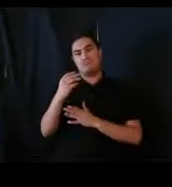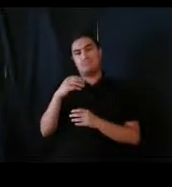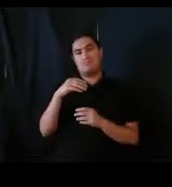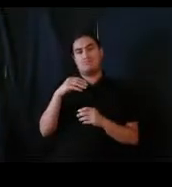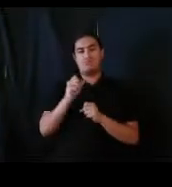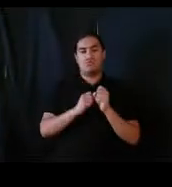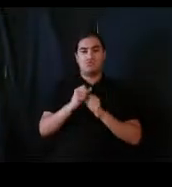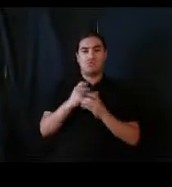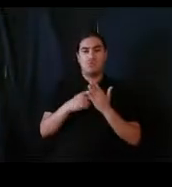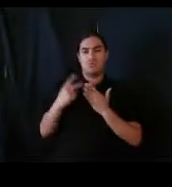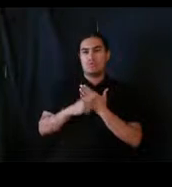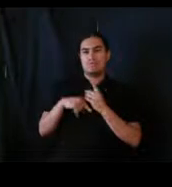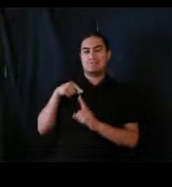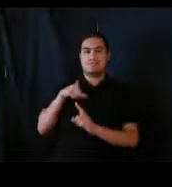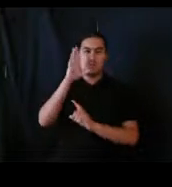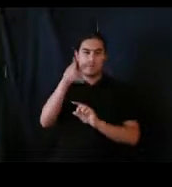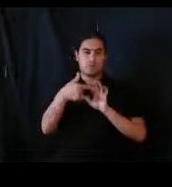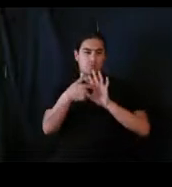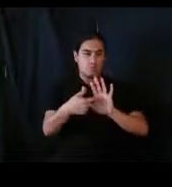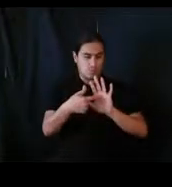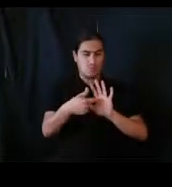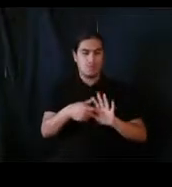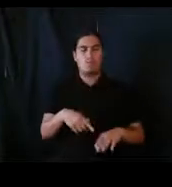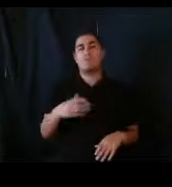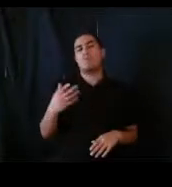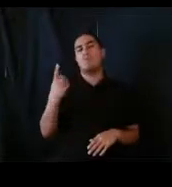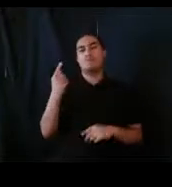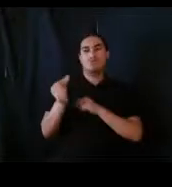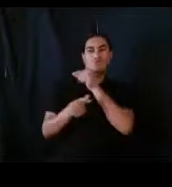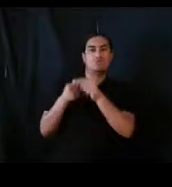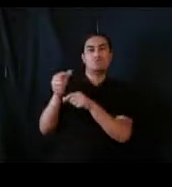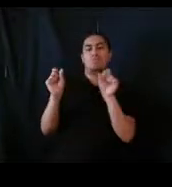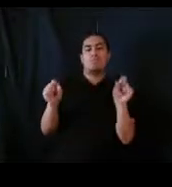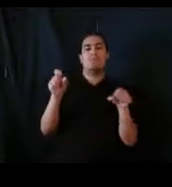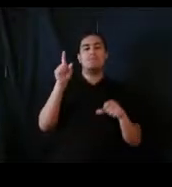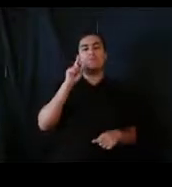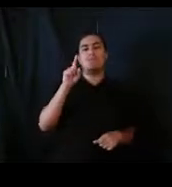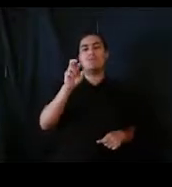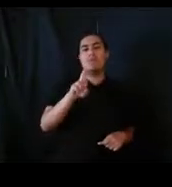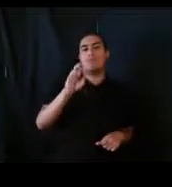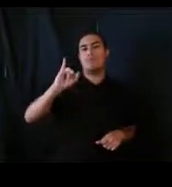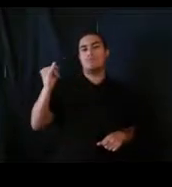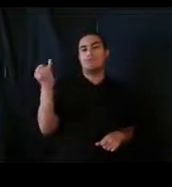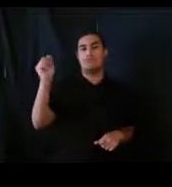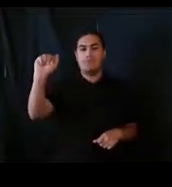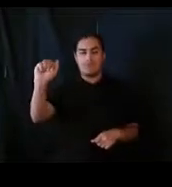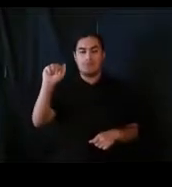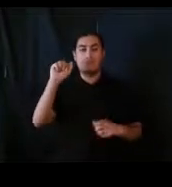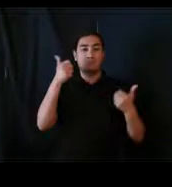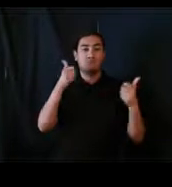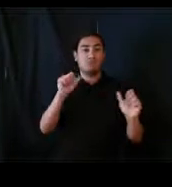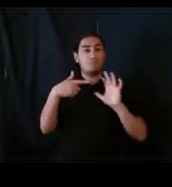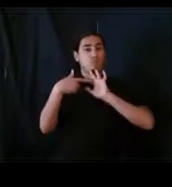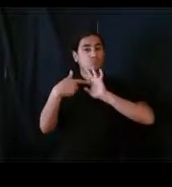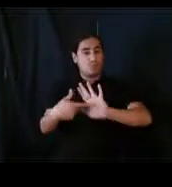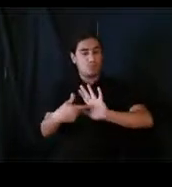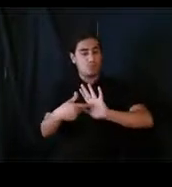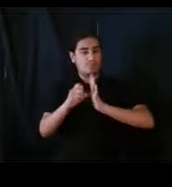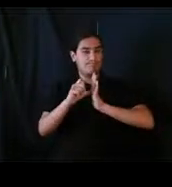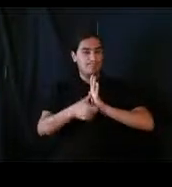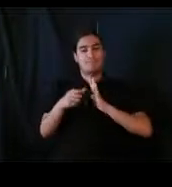state that demonstrate the once in a generation possibilities of iija looking forward to showcasing how we're